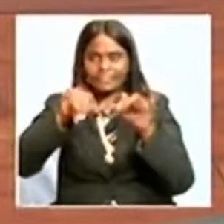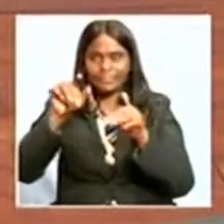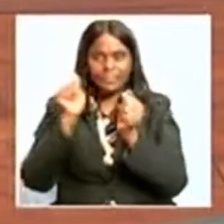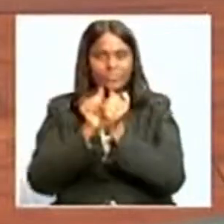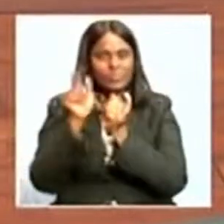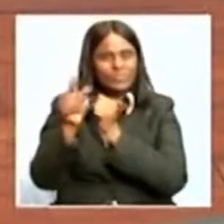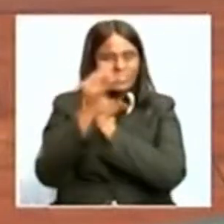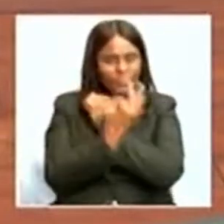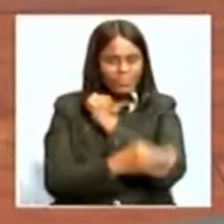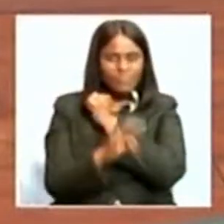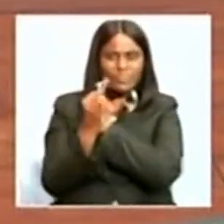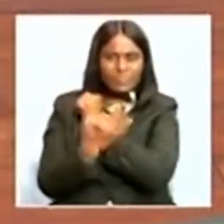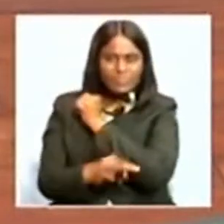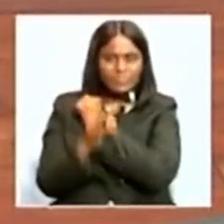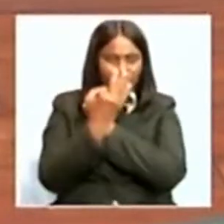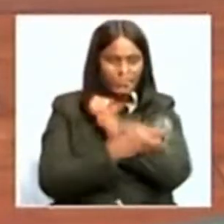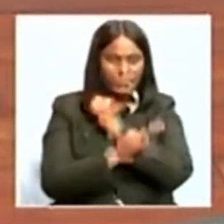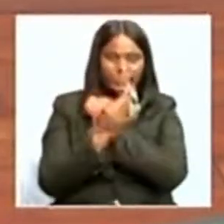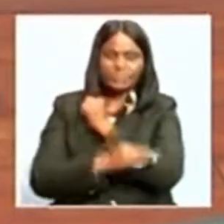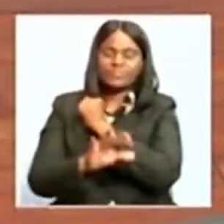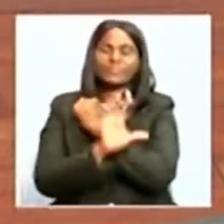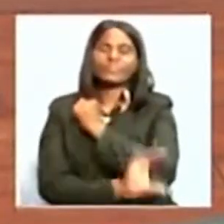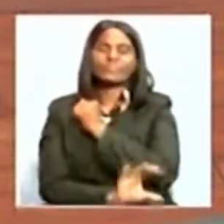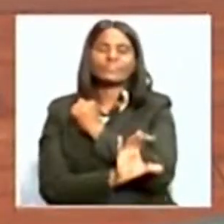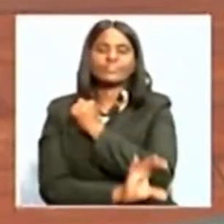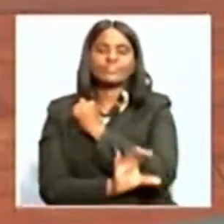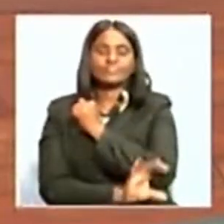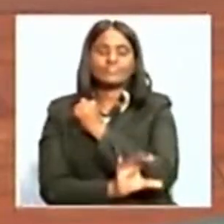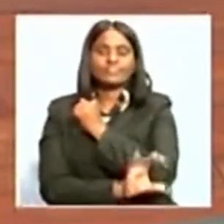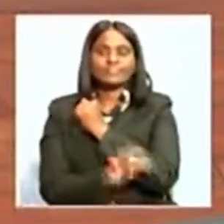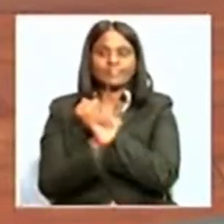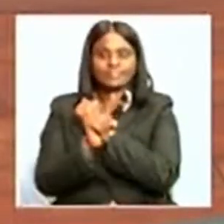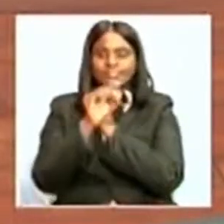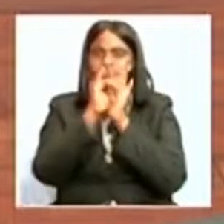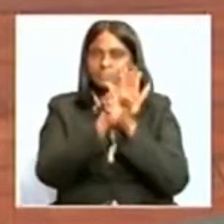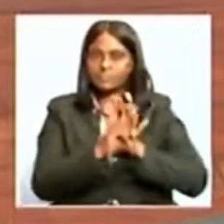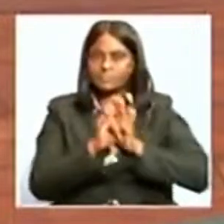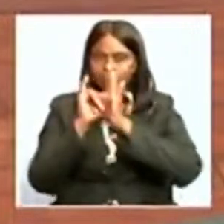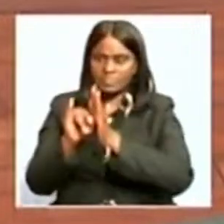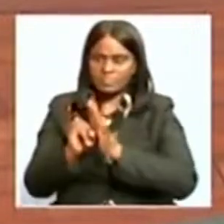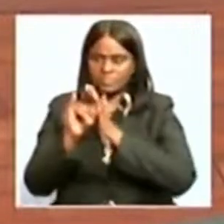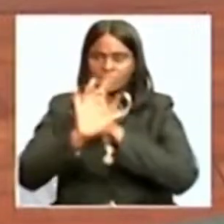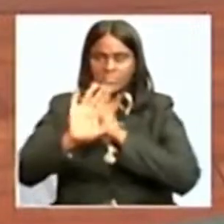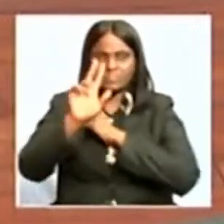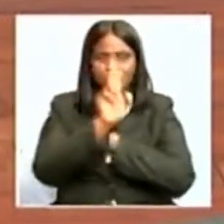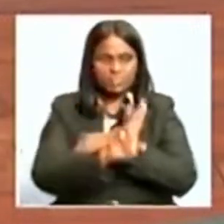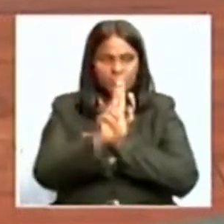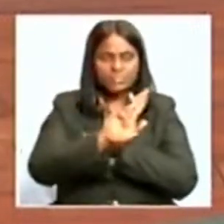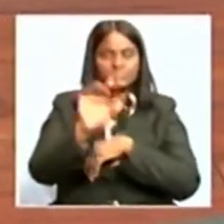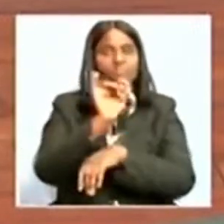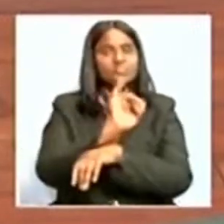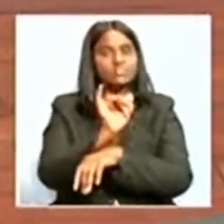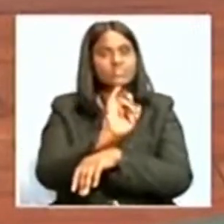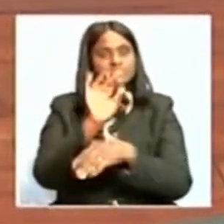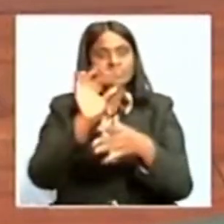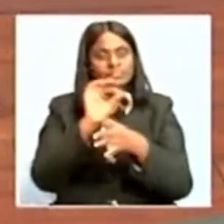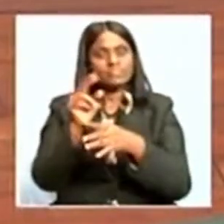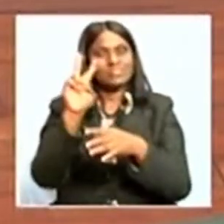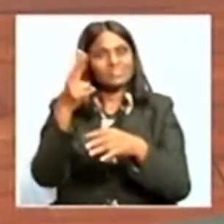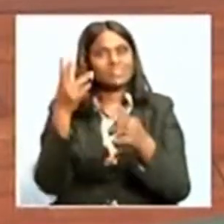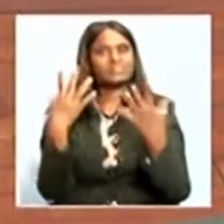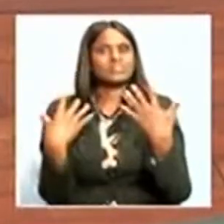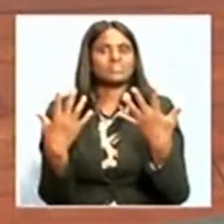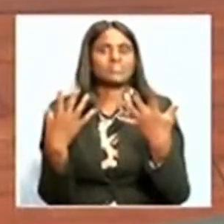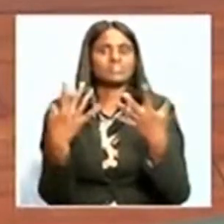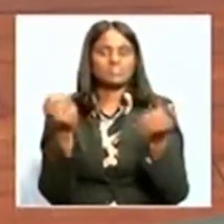foreign countries. The import of used motor vehicles or second-hand